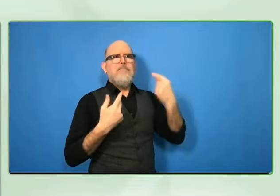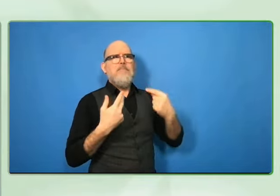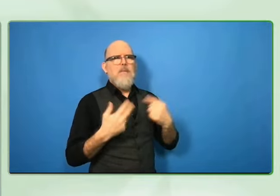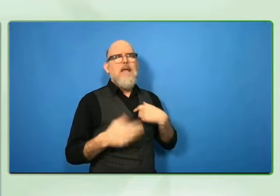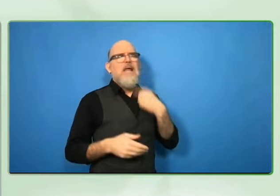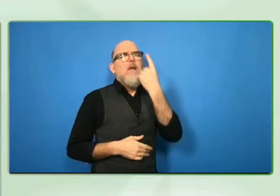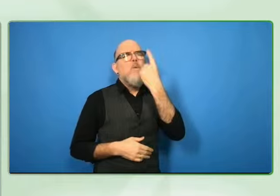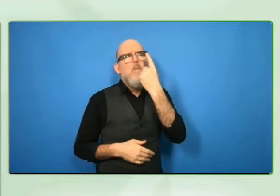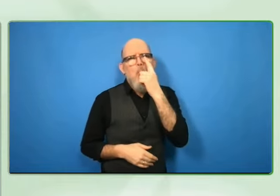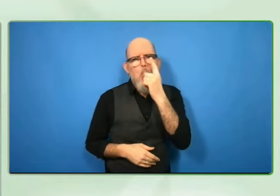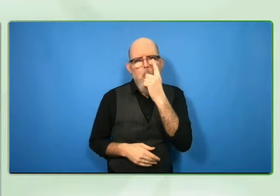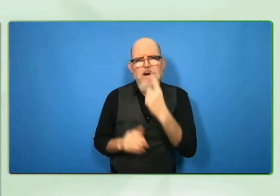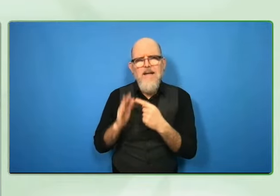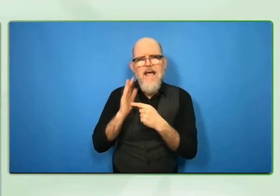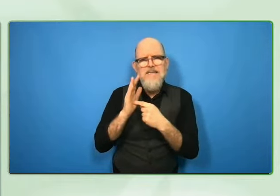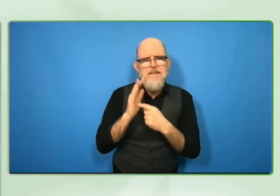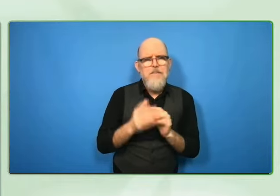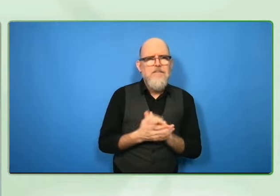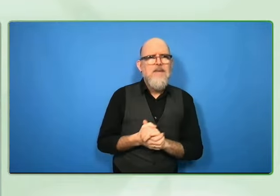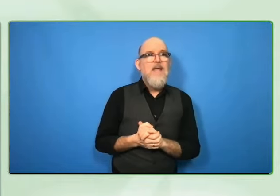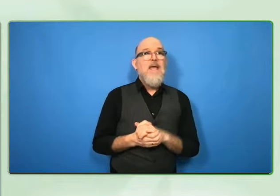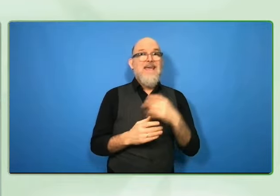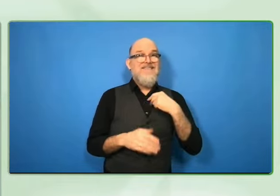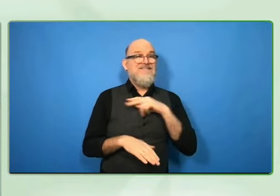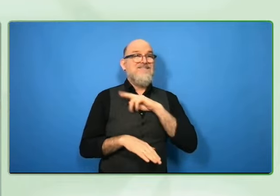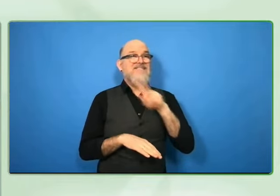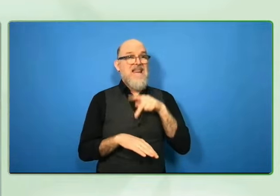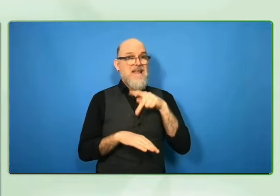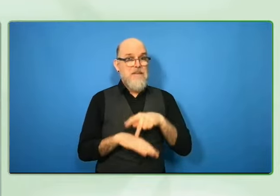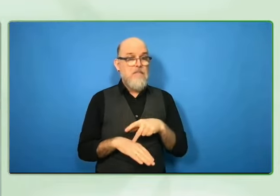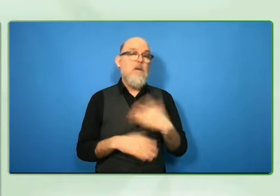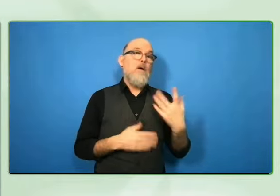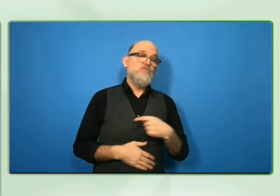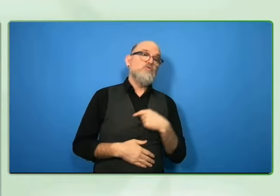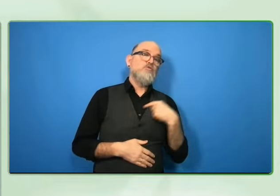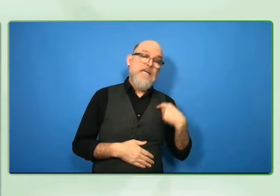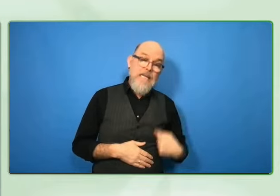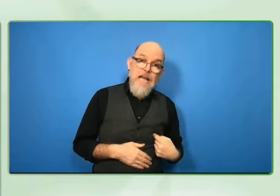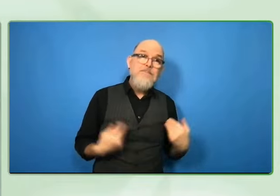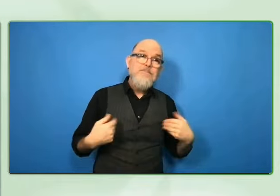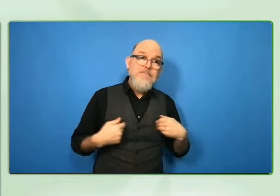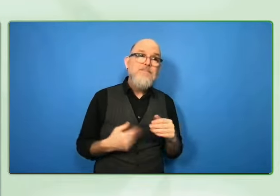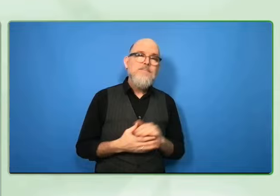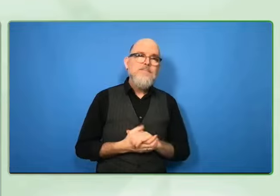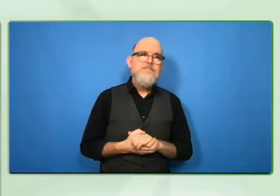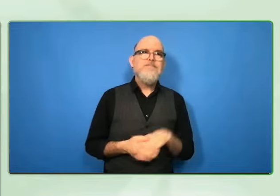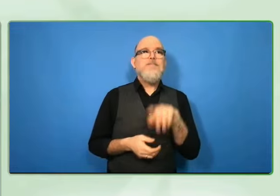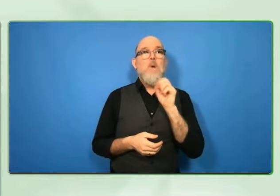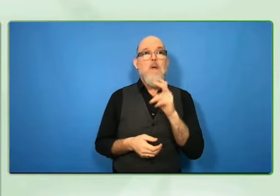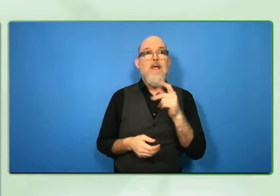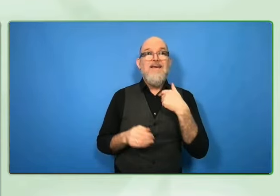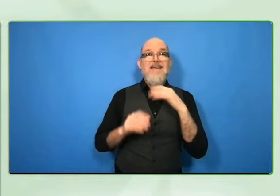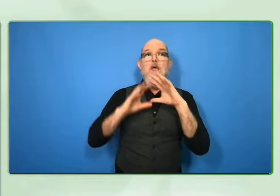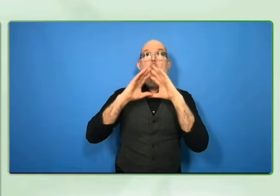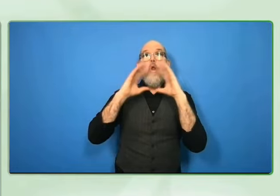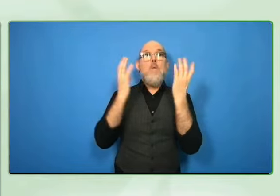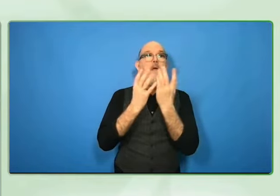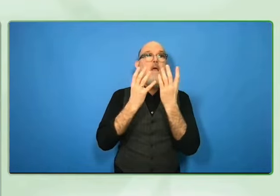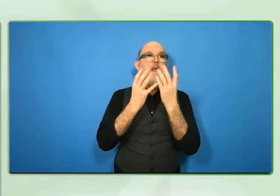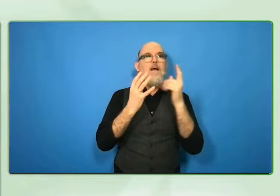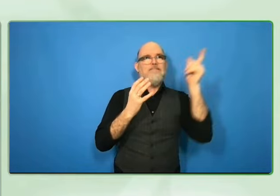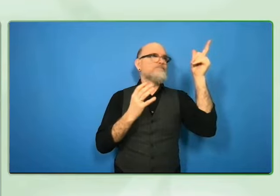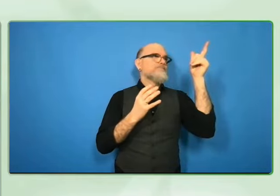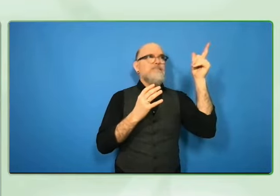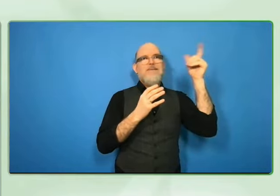Filipino Chinese working in a global company. English is not my native language, so having the Grammarly app to keep